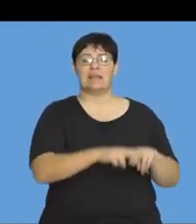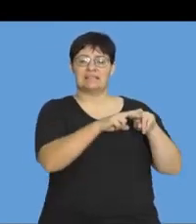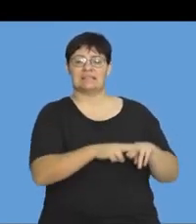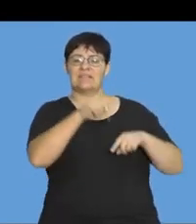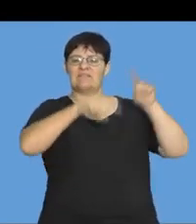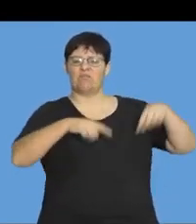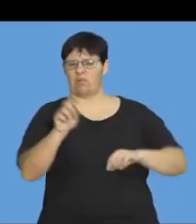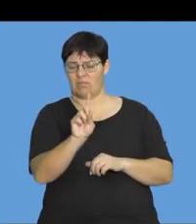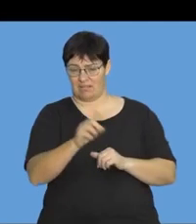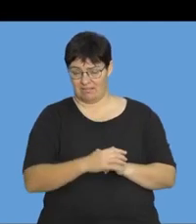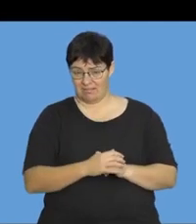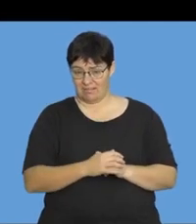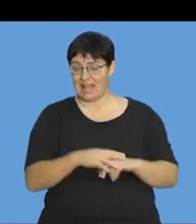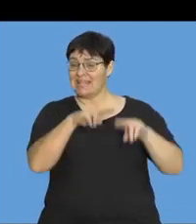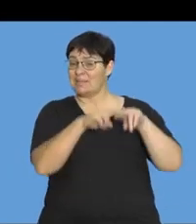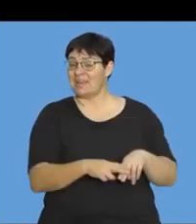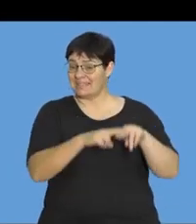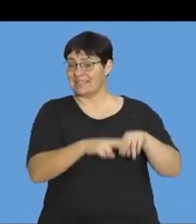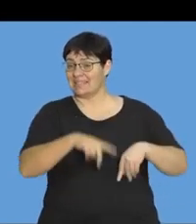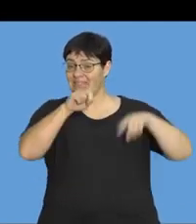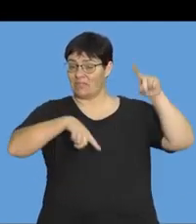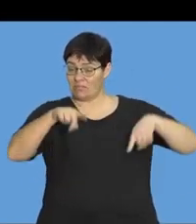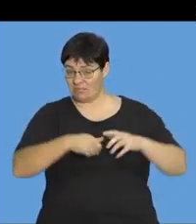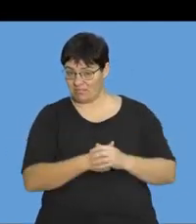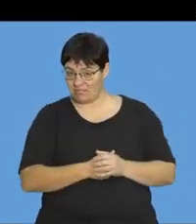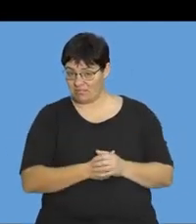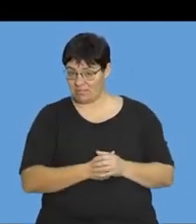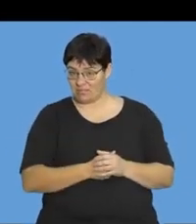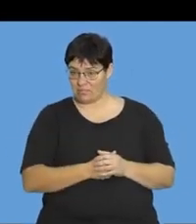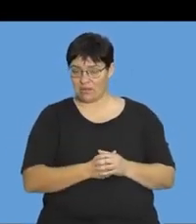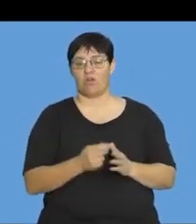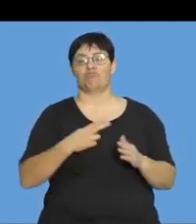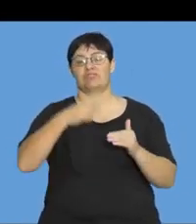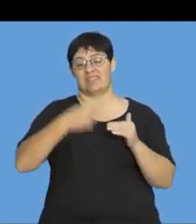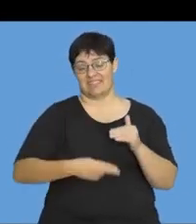variable? Dependent variable, all right, is the results.